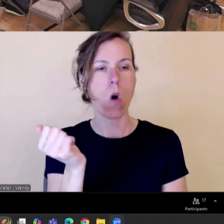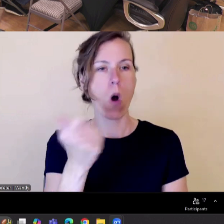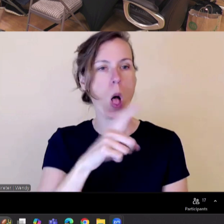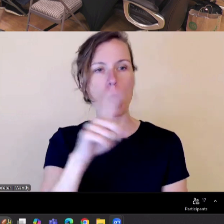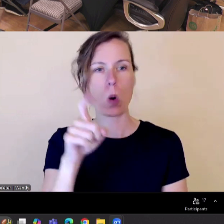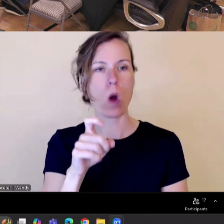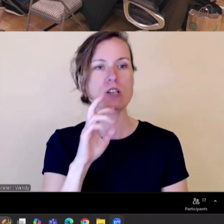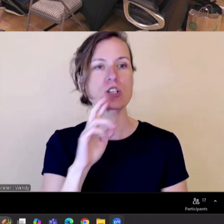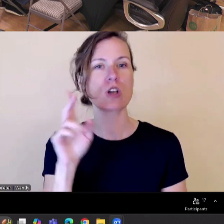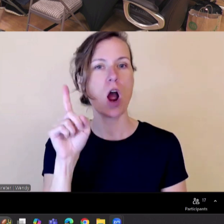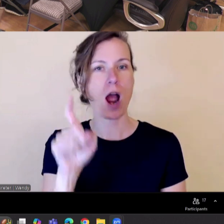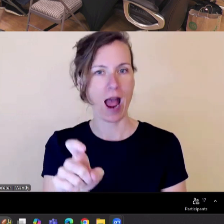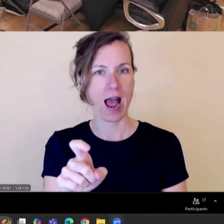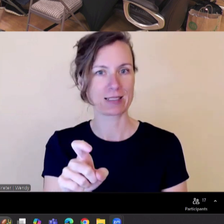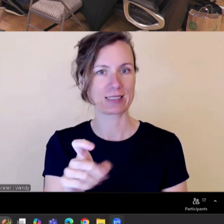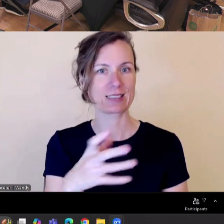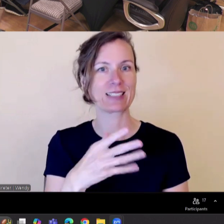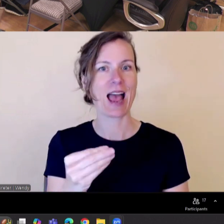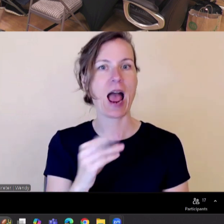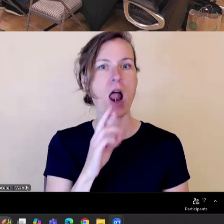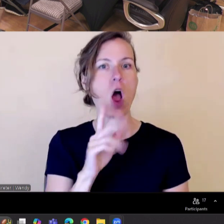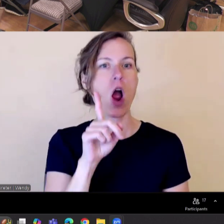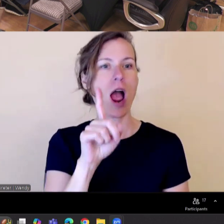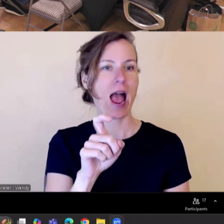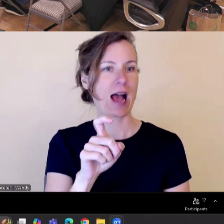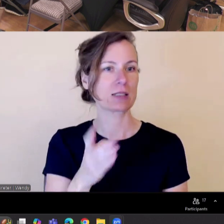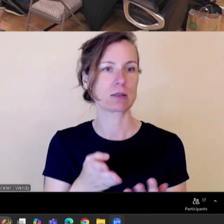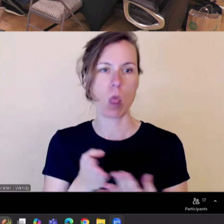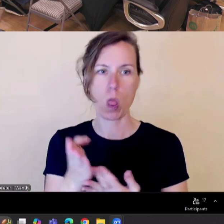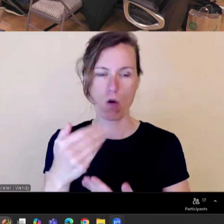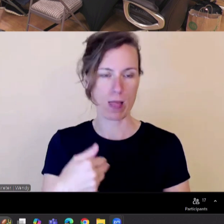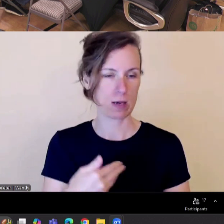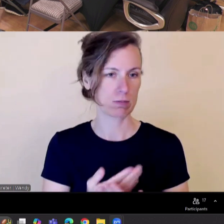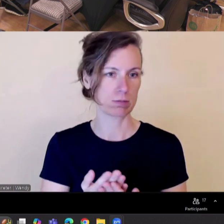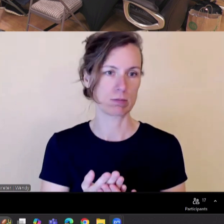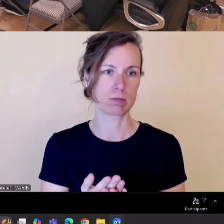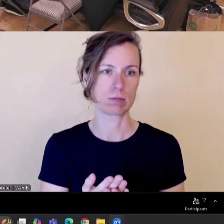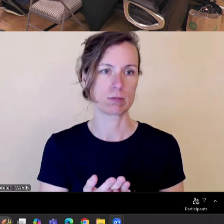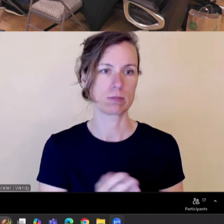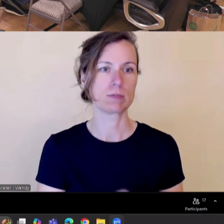get asked, and get asked thoroughly up front. Thank you.